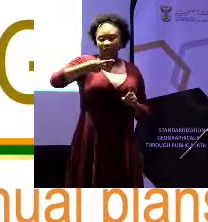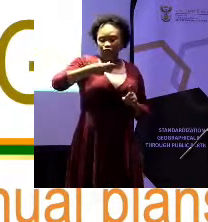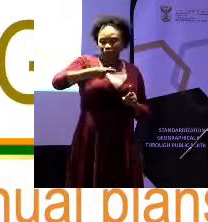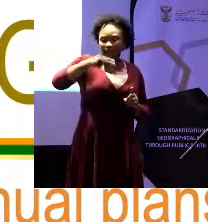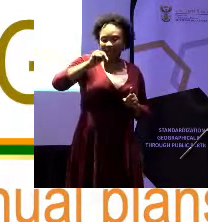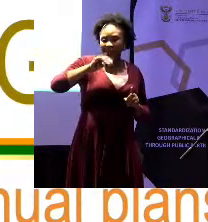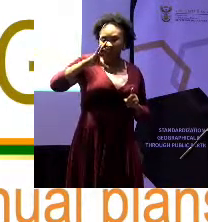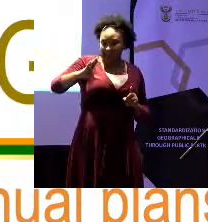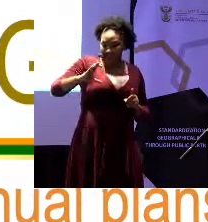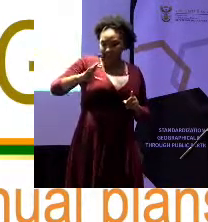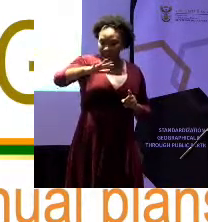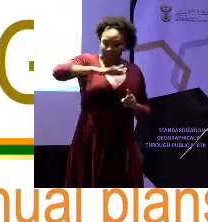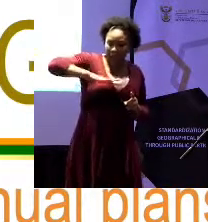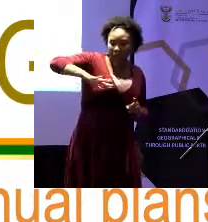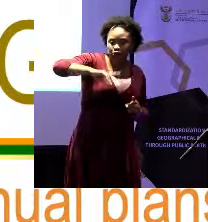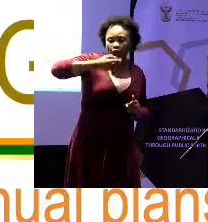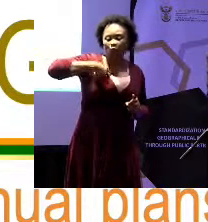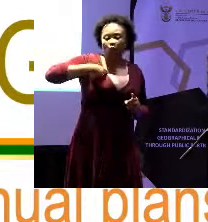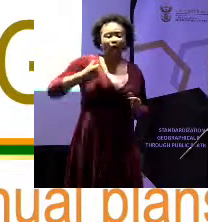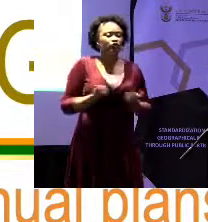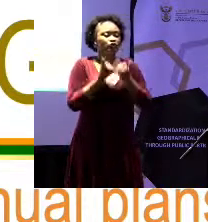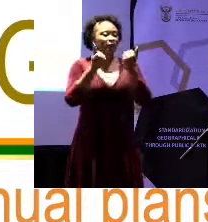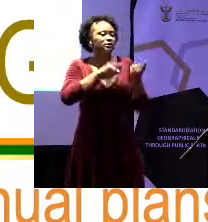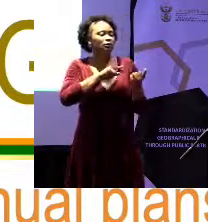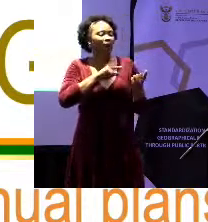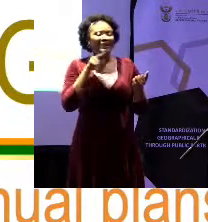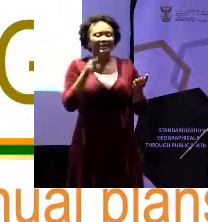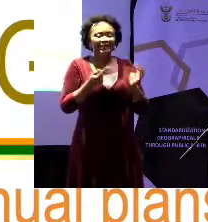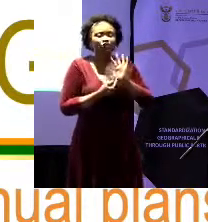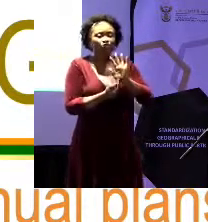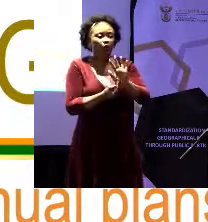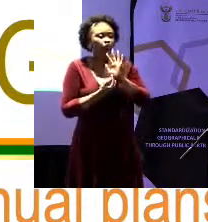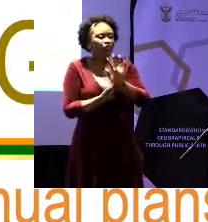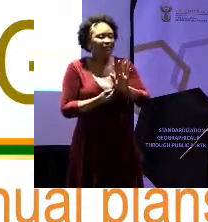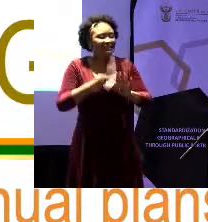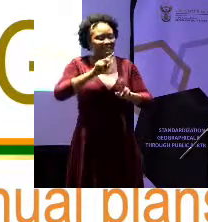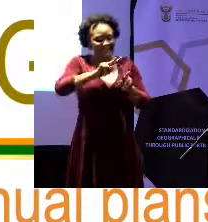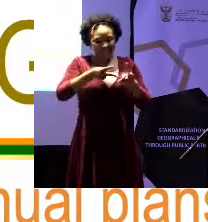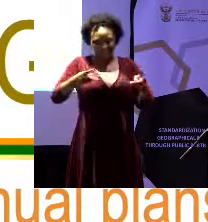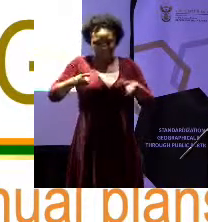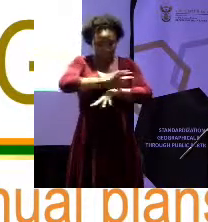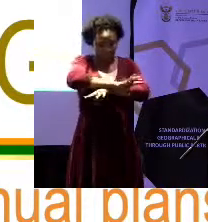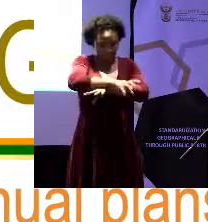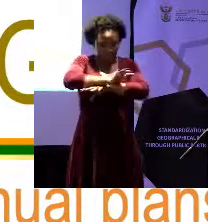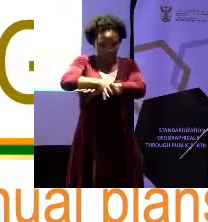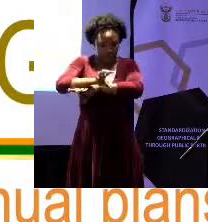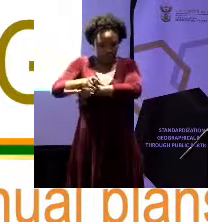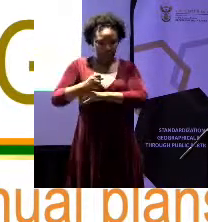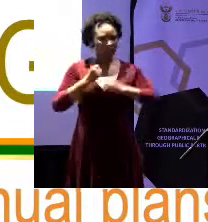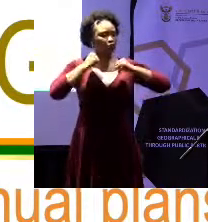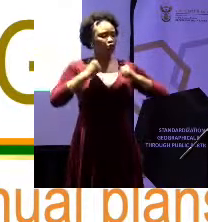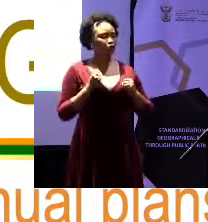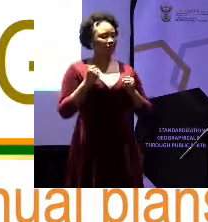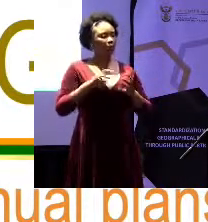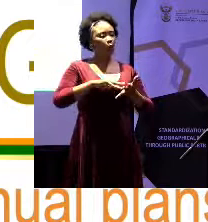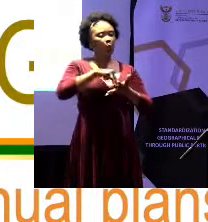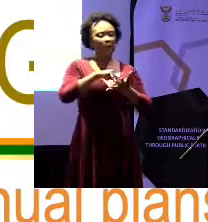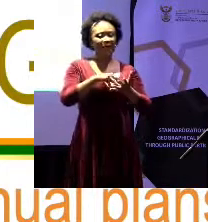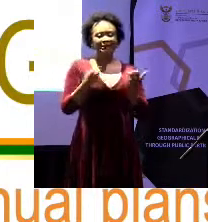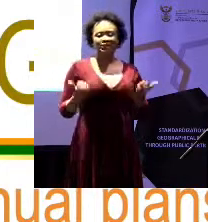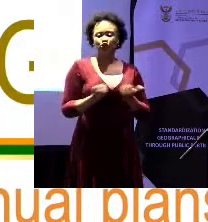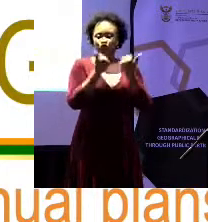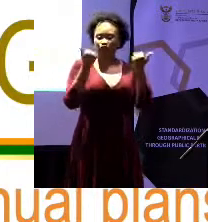basically identifies for each province the strengths, the weaknesses, the challenges, the constraints, the